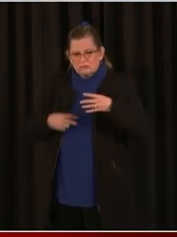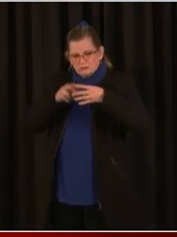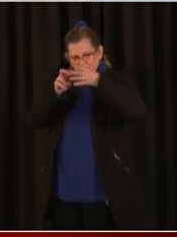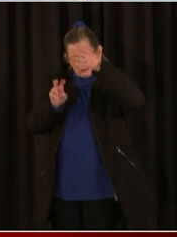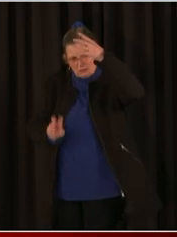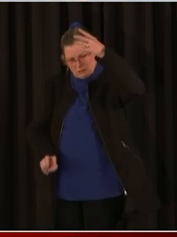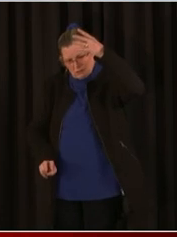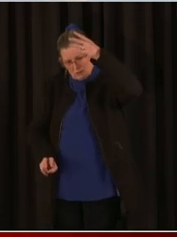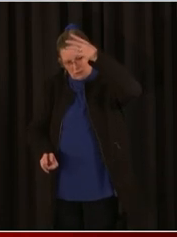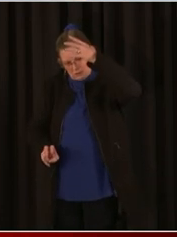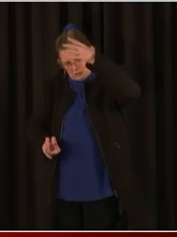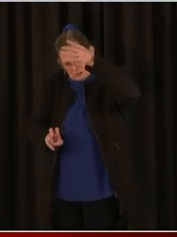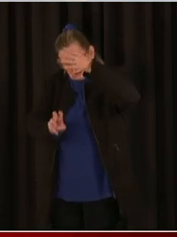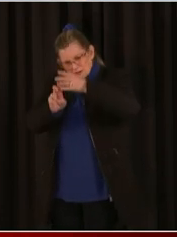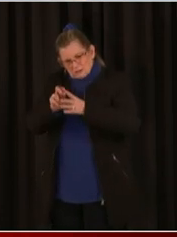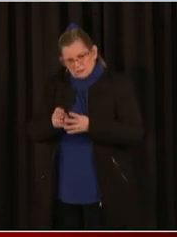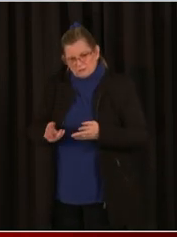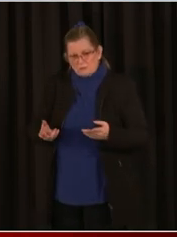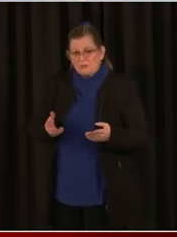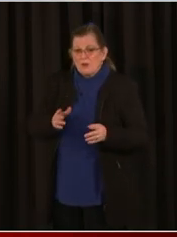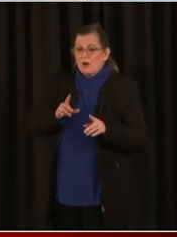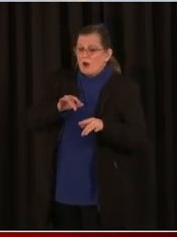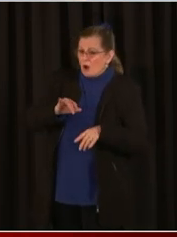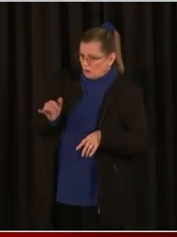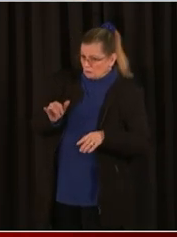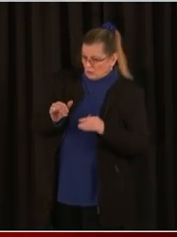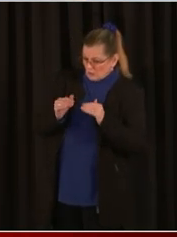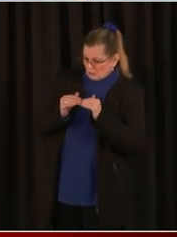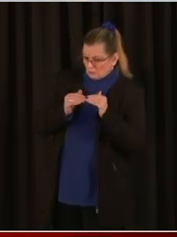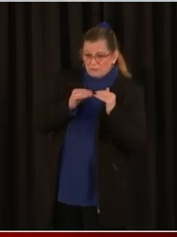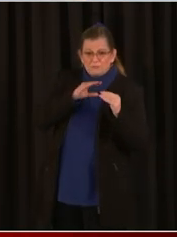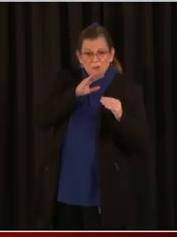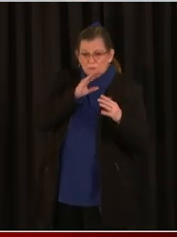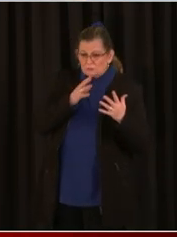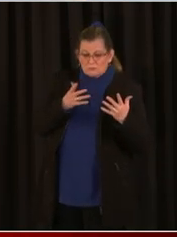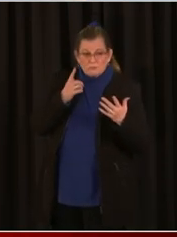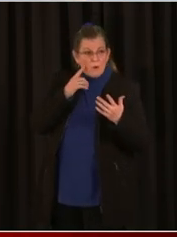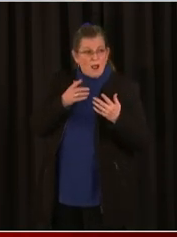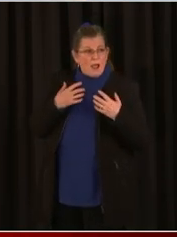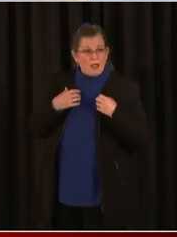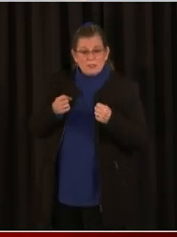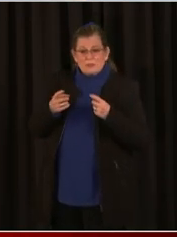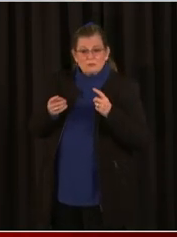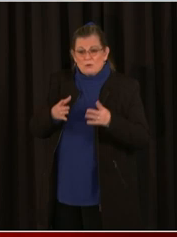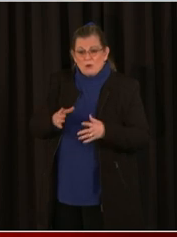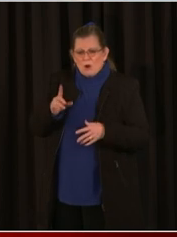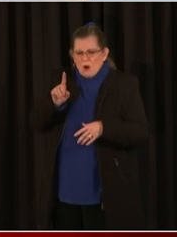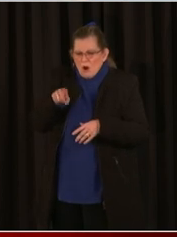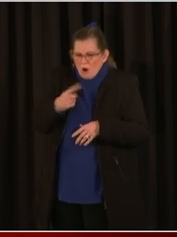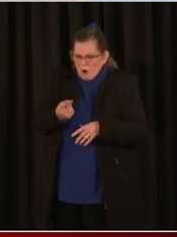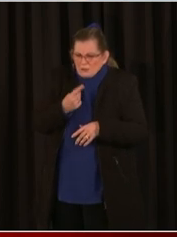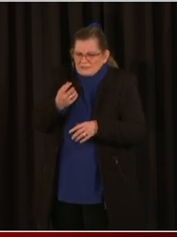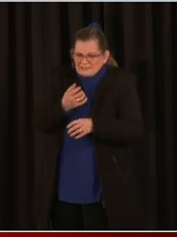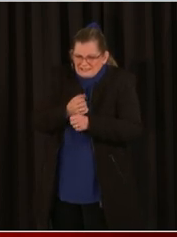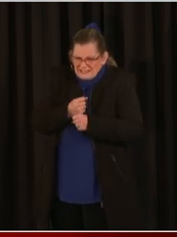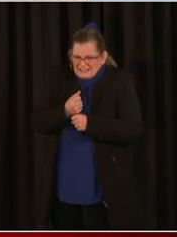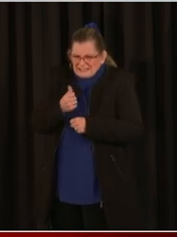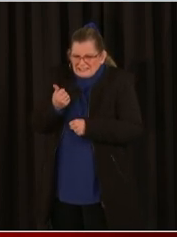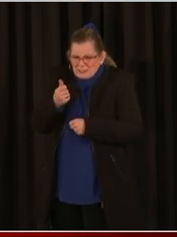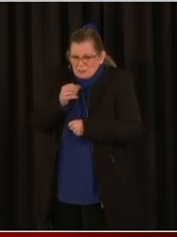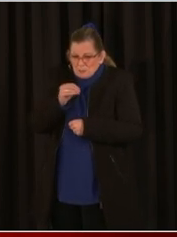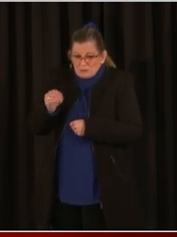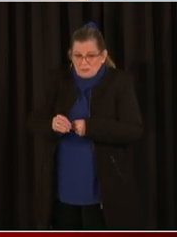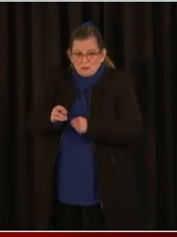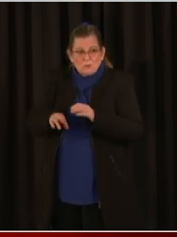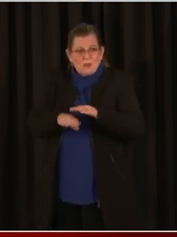We fully appreciate that. But it is also equally frustrating to be the health director of this city and only get